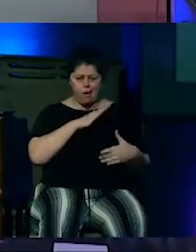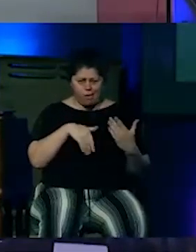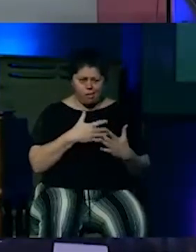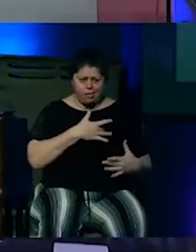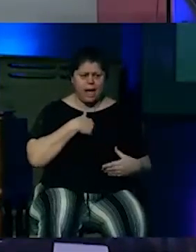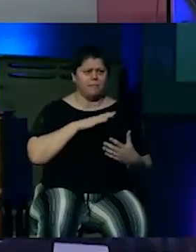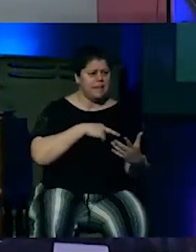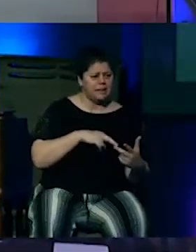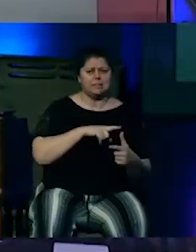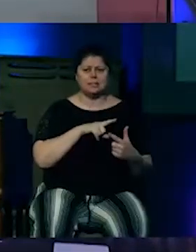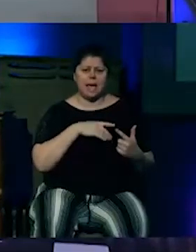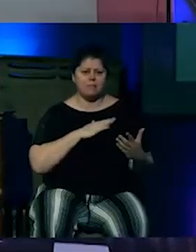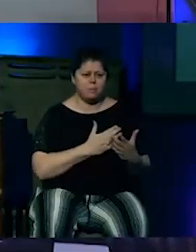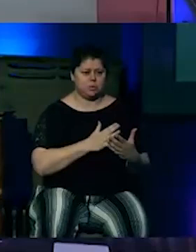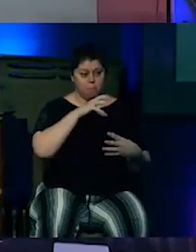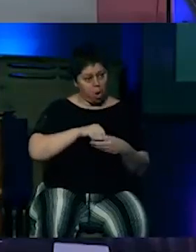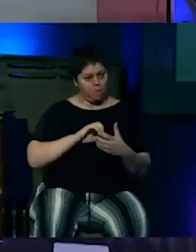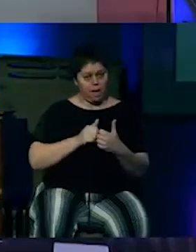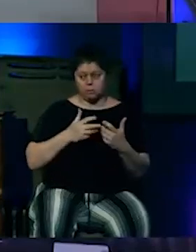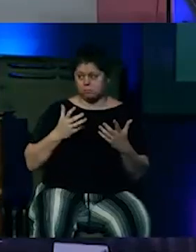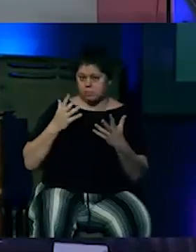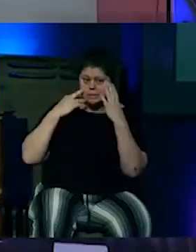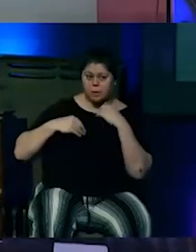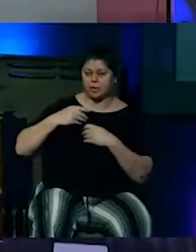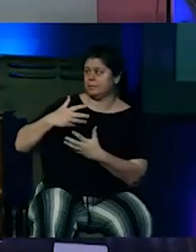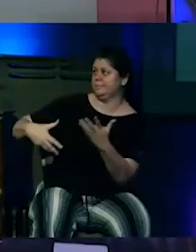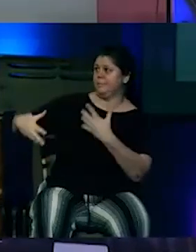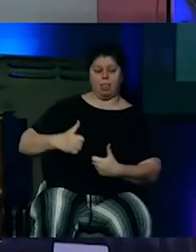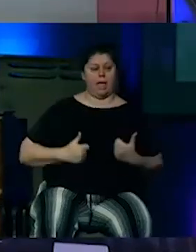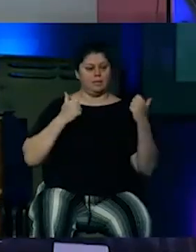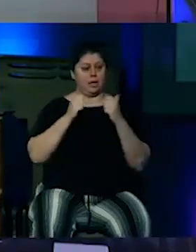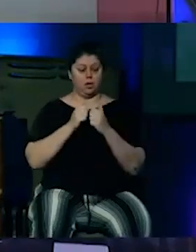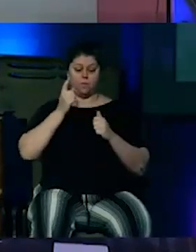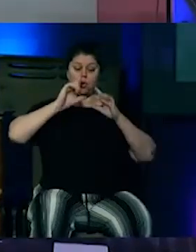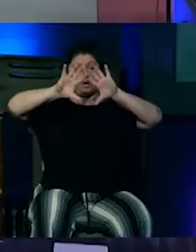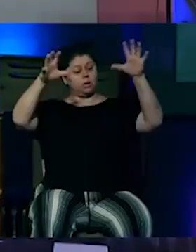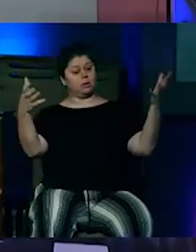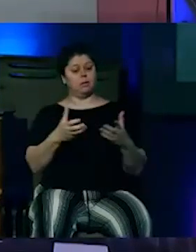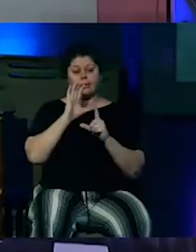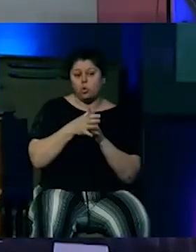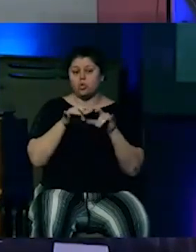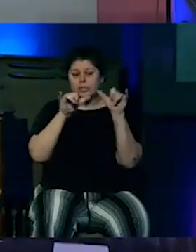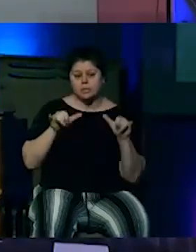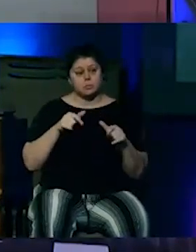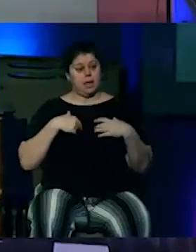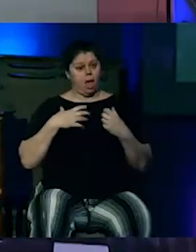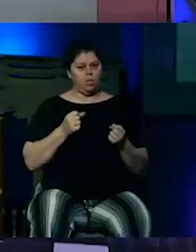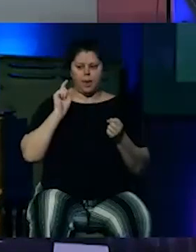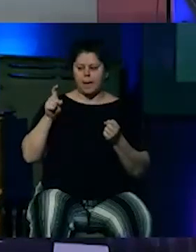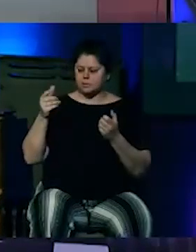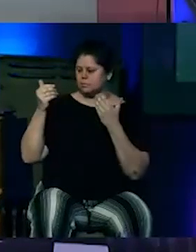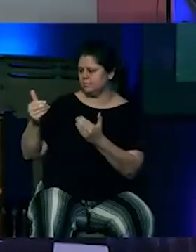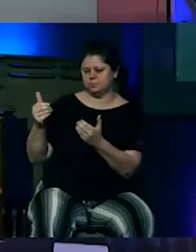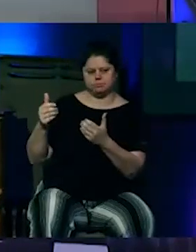life together. In order for an ecosystem to be healthy, its participants must live in harmony and mutuality with one another. And in order